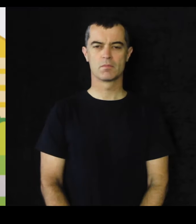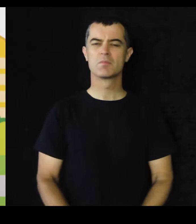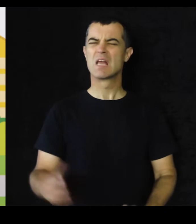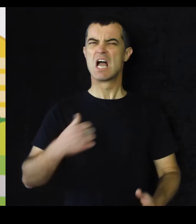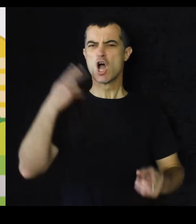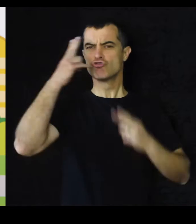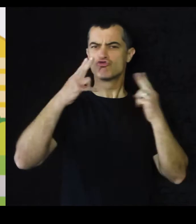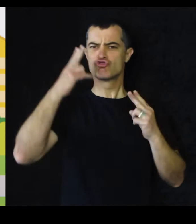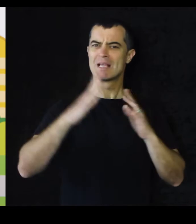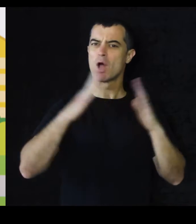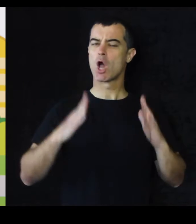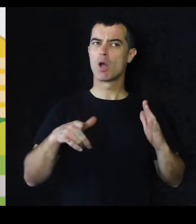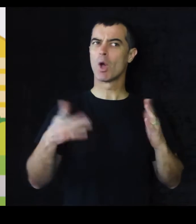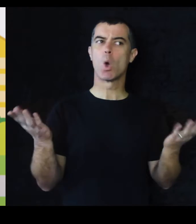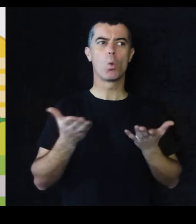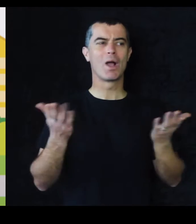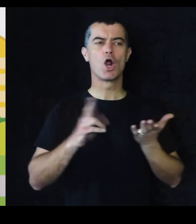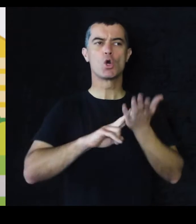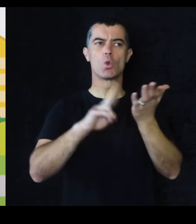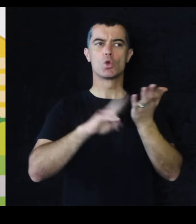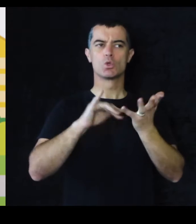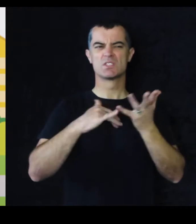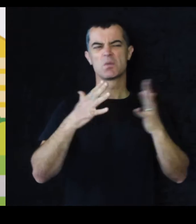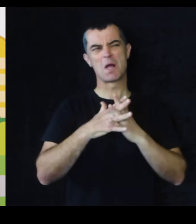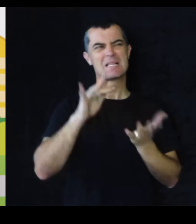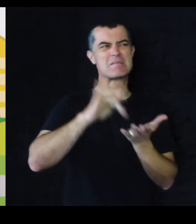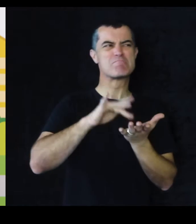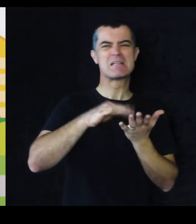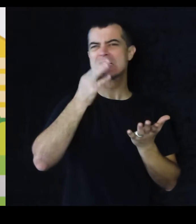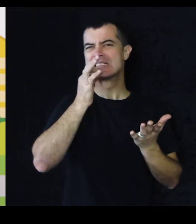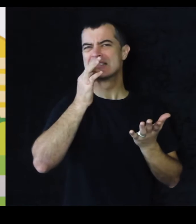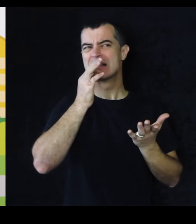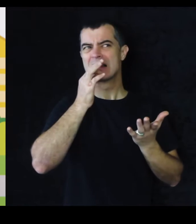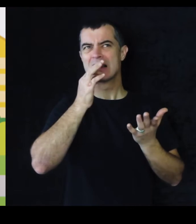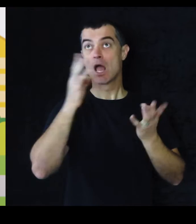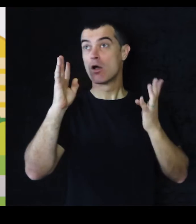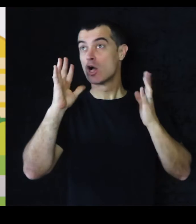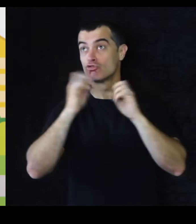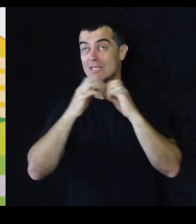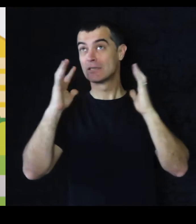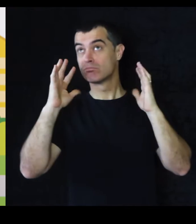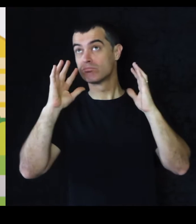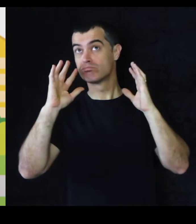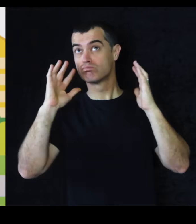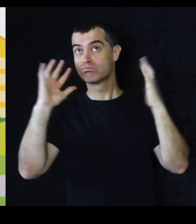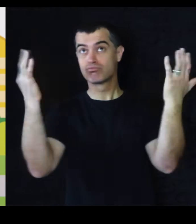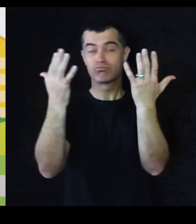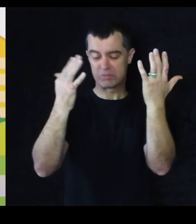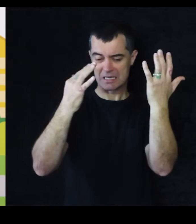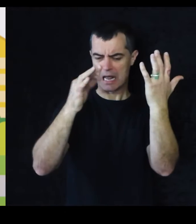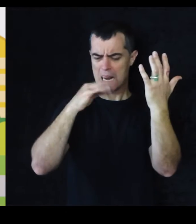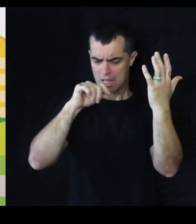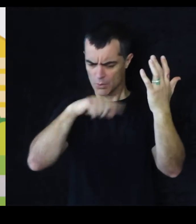So my dream home is situated in northern New South Wales, in the middle of a little clearing with lots of trees around it, and the house